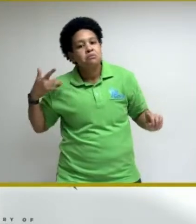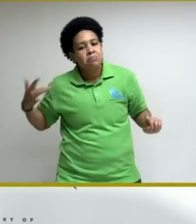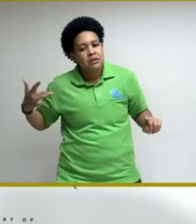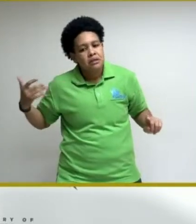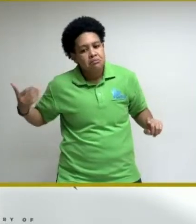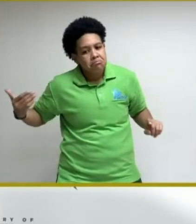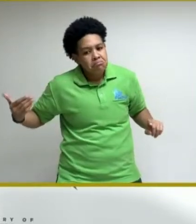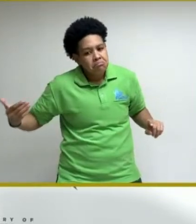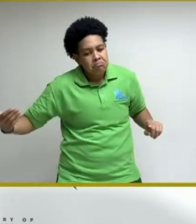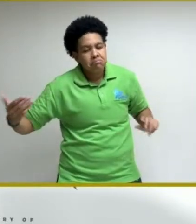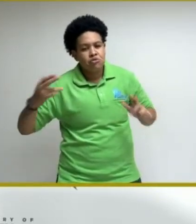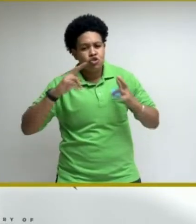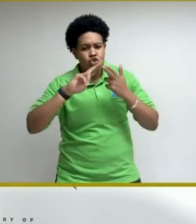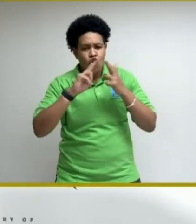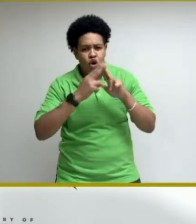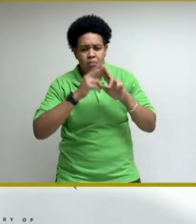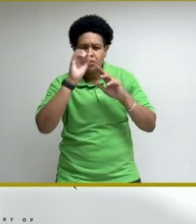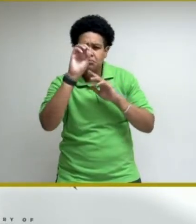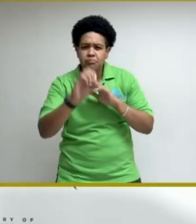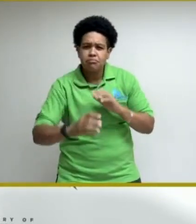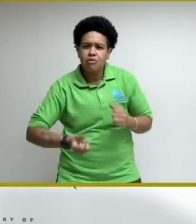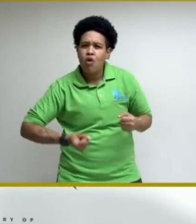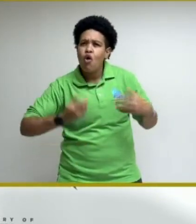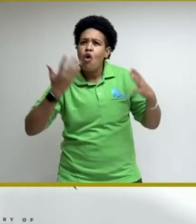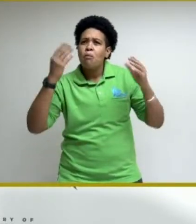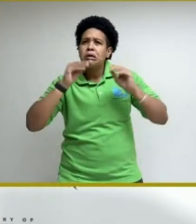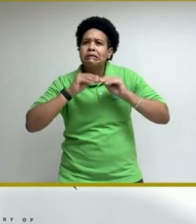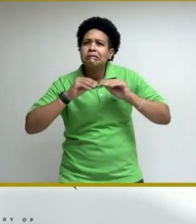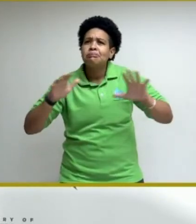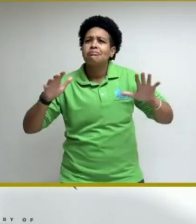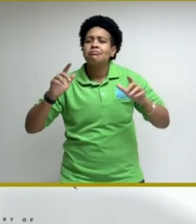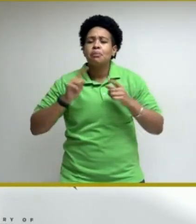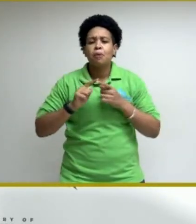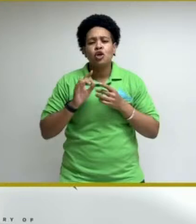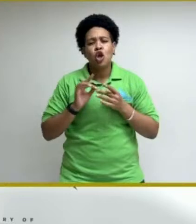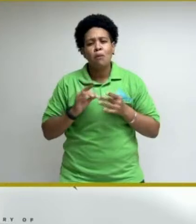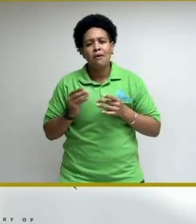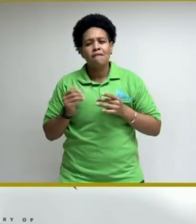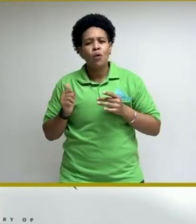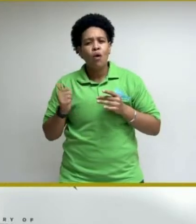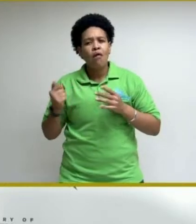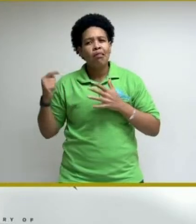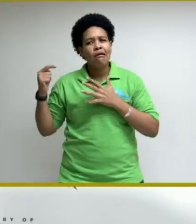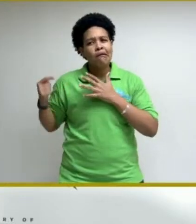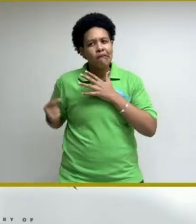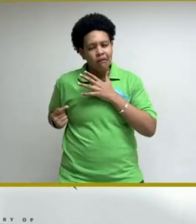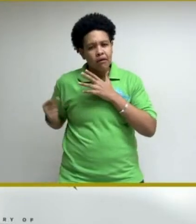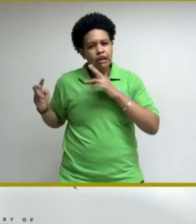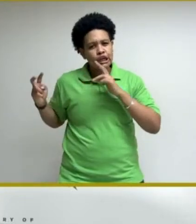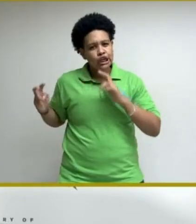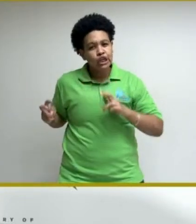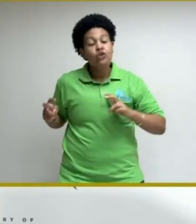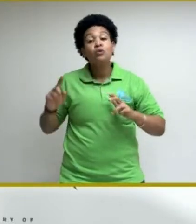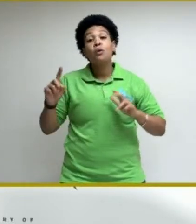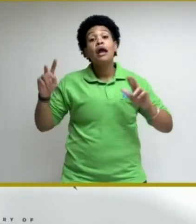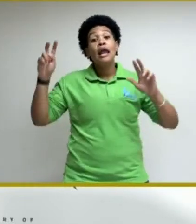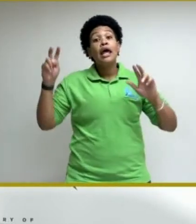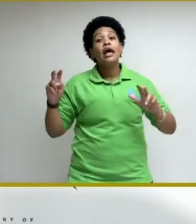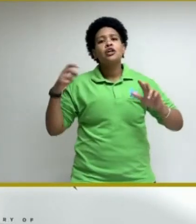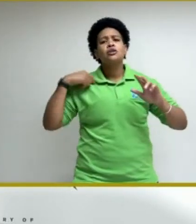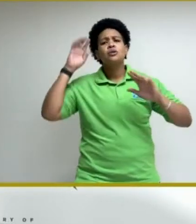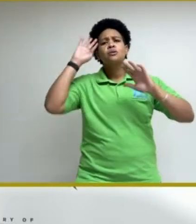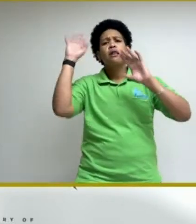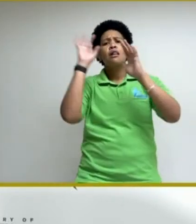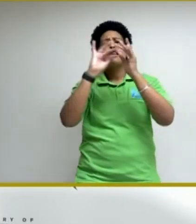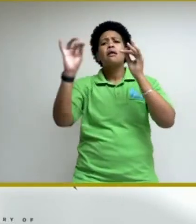the numbers and comment on a few other issues. One of the issues that we will comment on